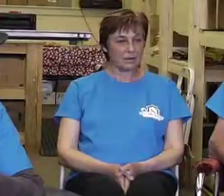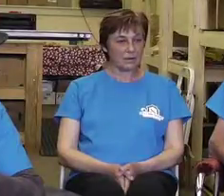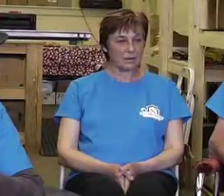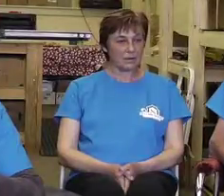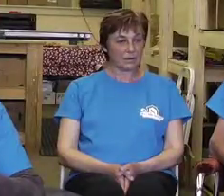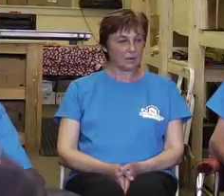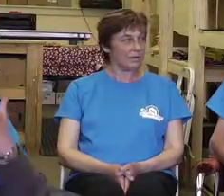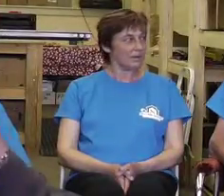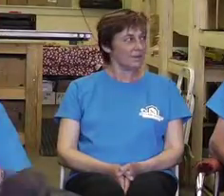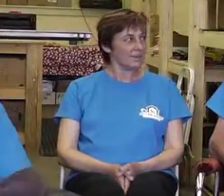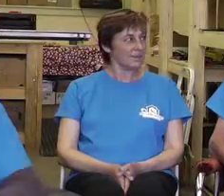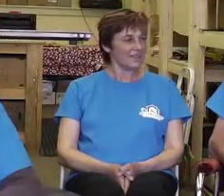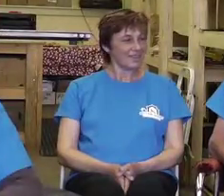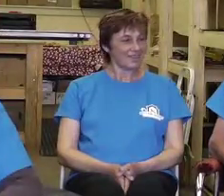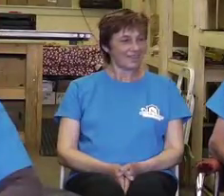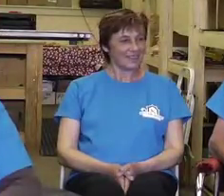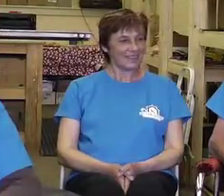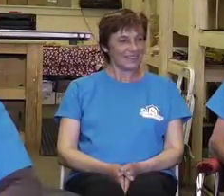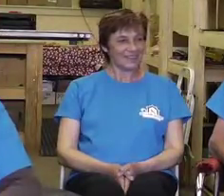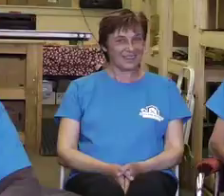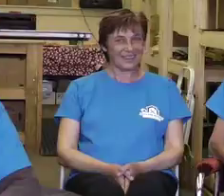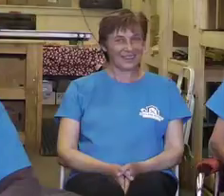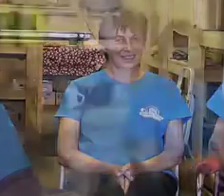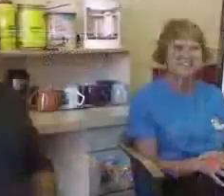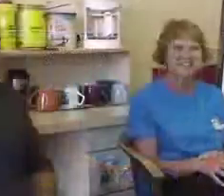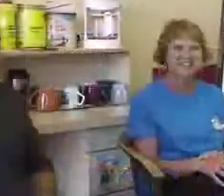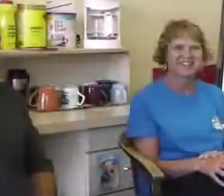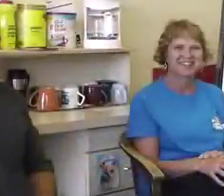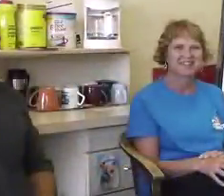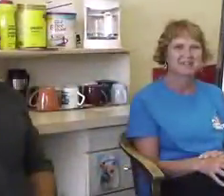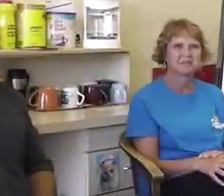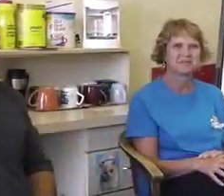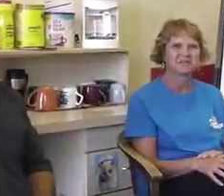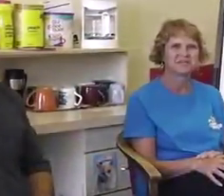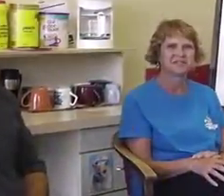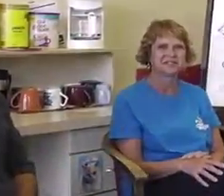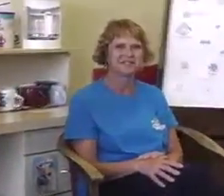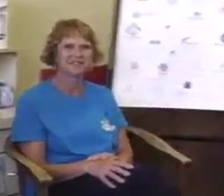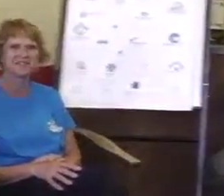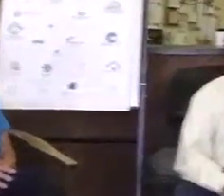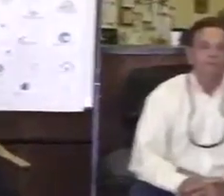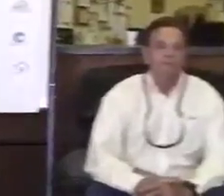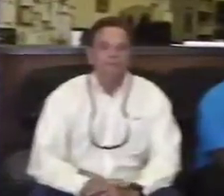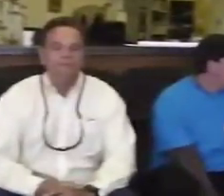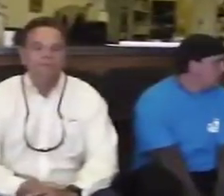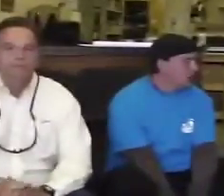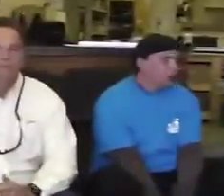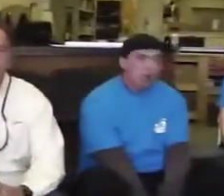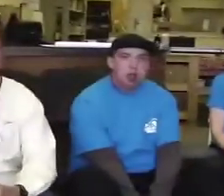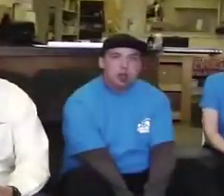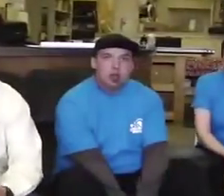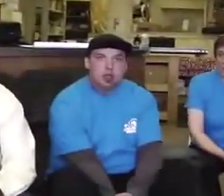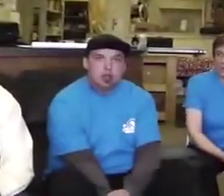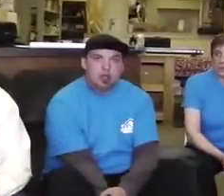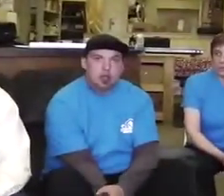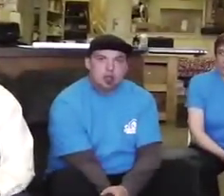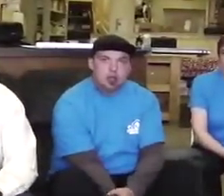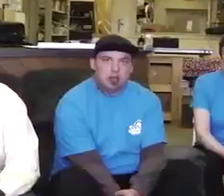hard to make it sell. And you want to tell us a little bit about the evolution of how things have taken